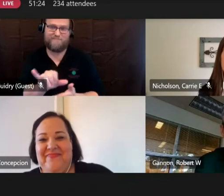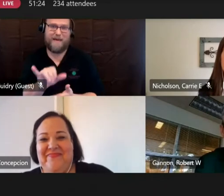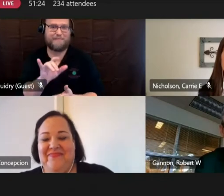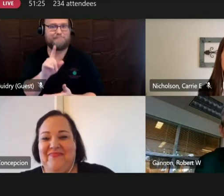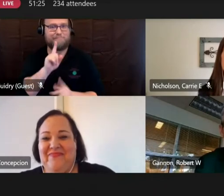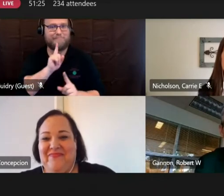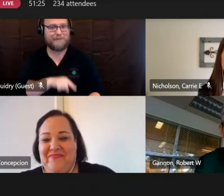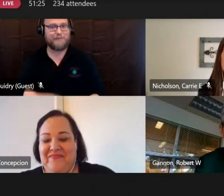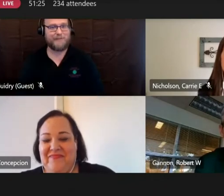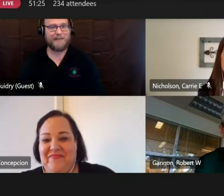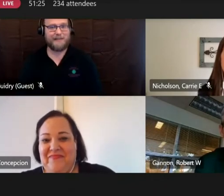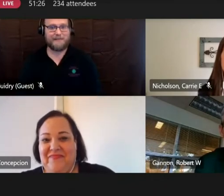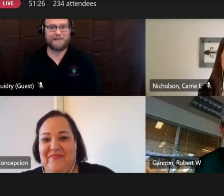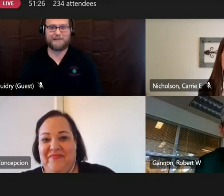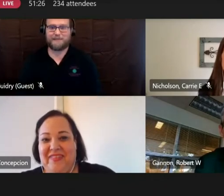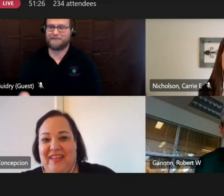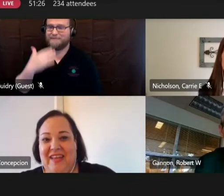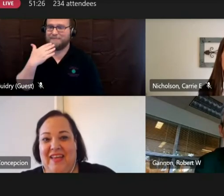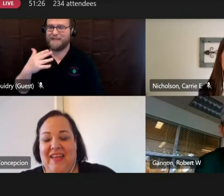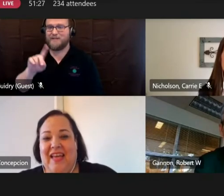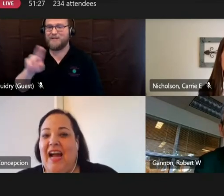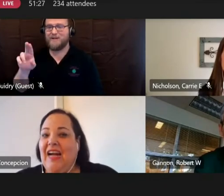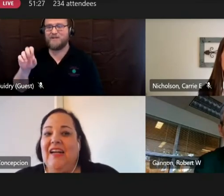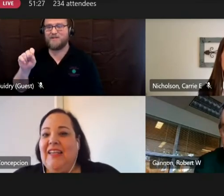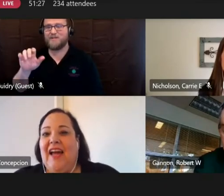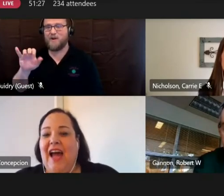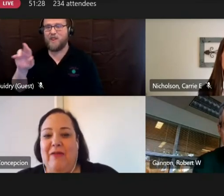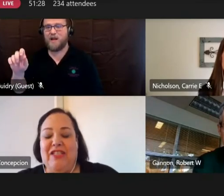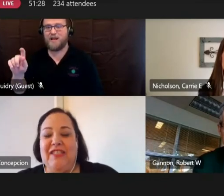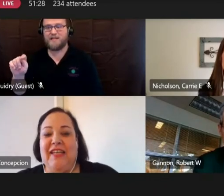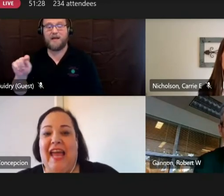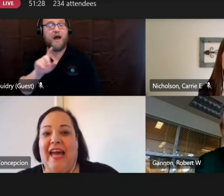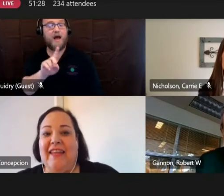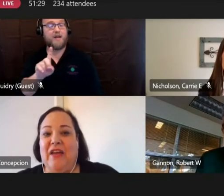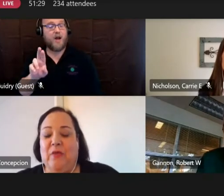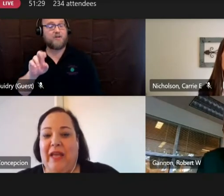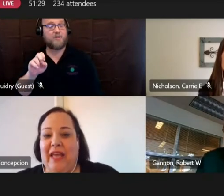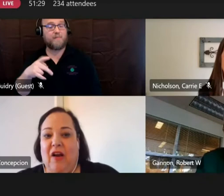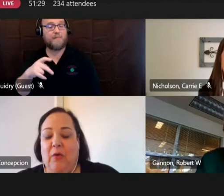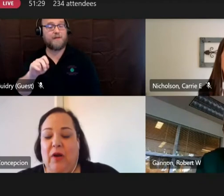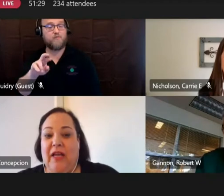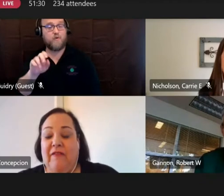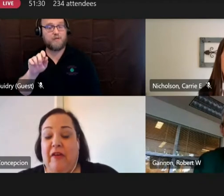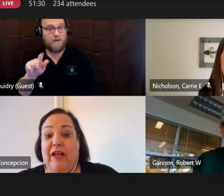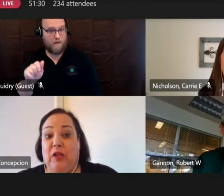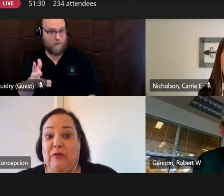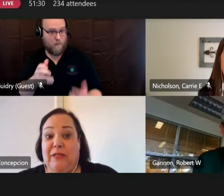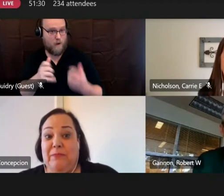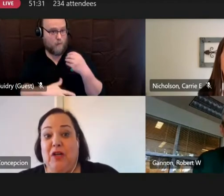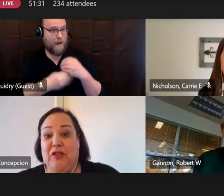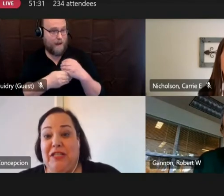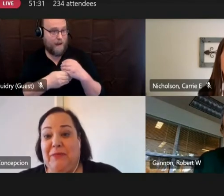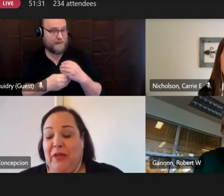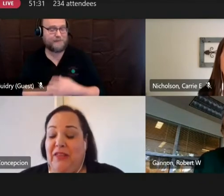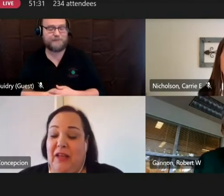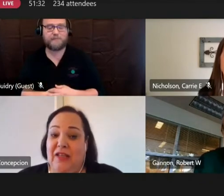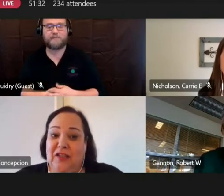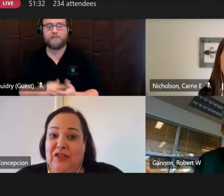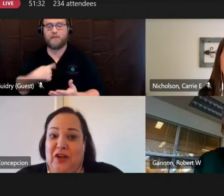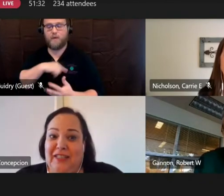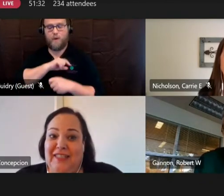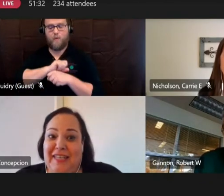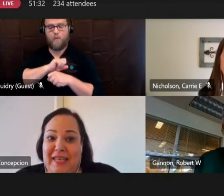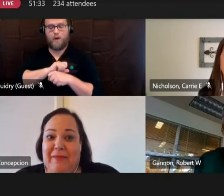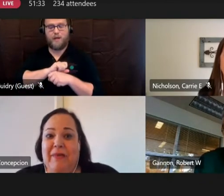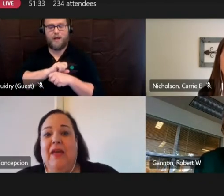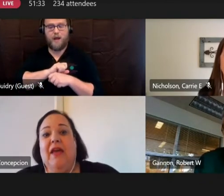Thank you, Dr. Scarlett. Dr. Pedroza, anything you'd like to add? Yeah, I was just going to add that we are working very close in partnership with Dr.